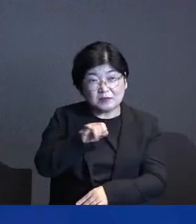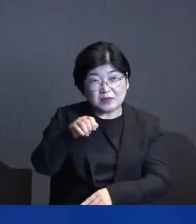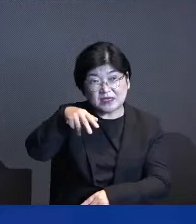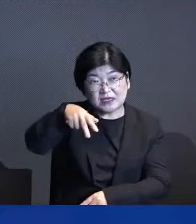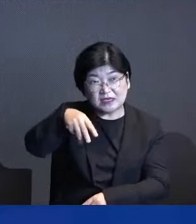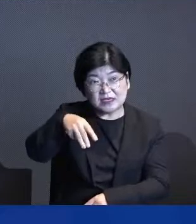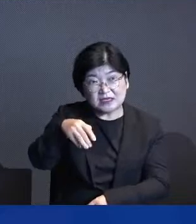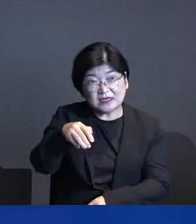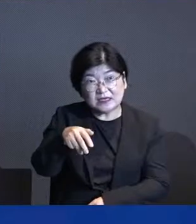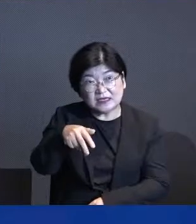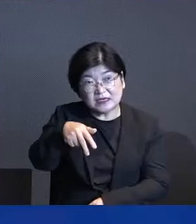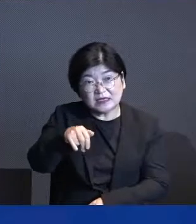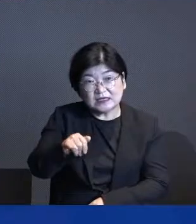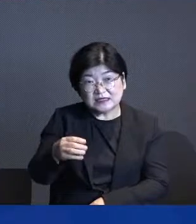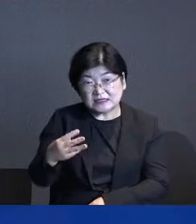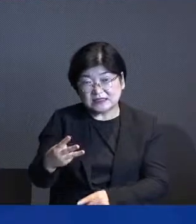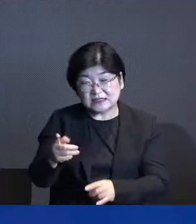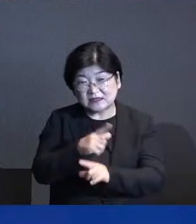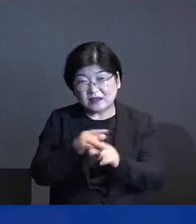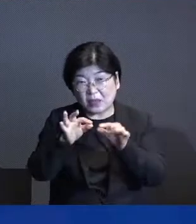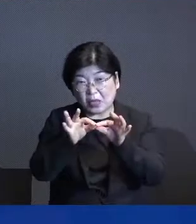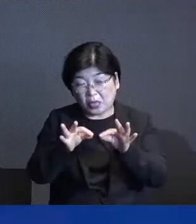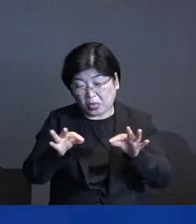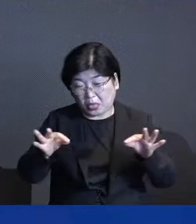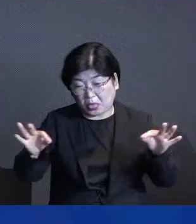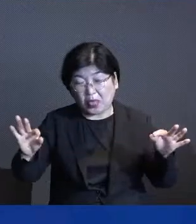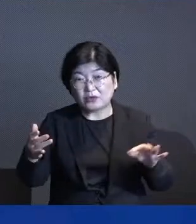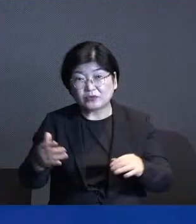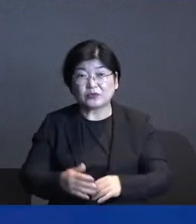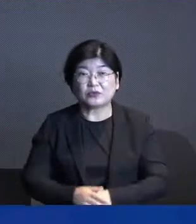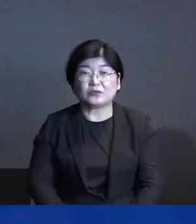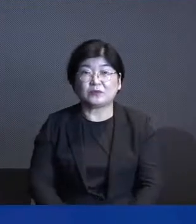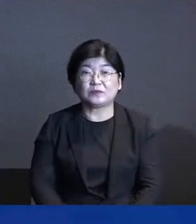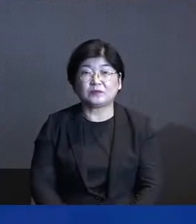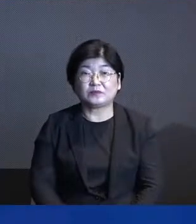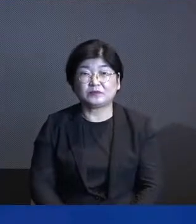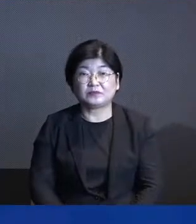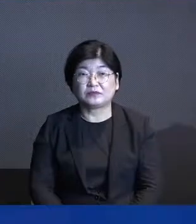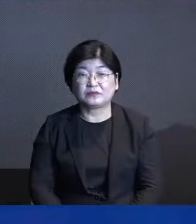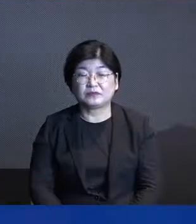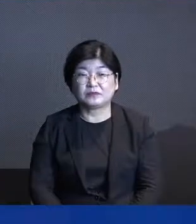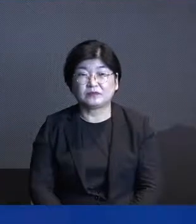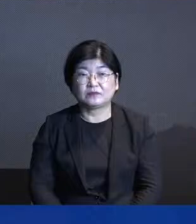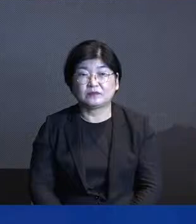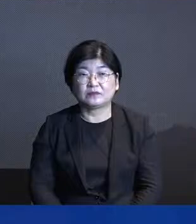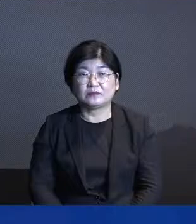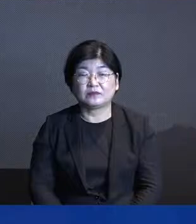And when the children grow into the